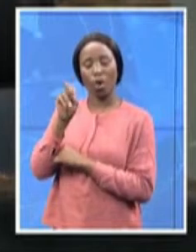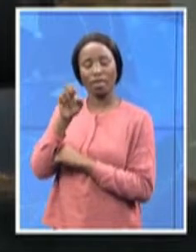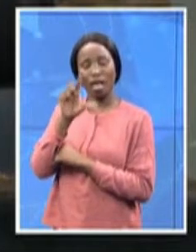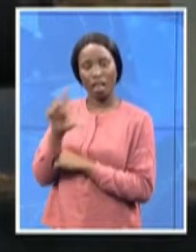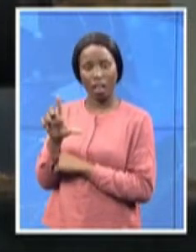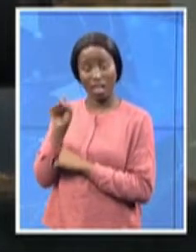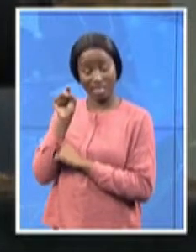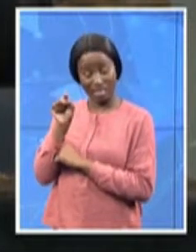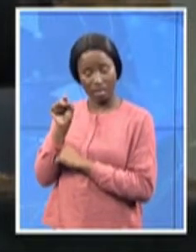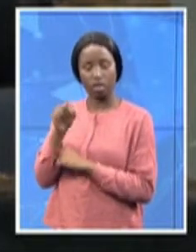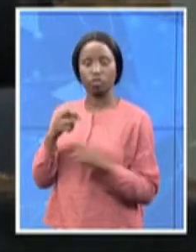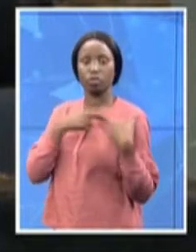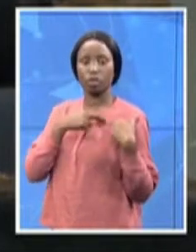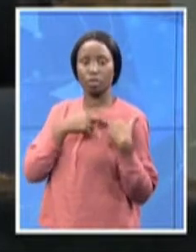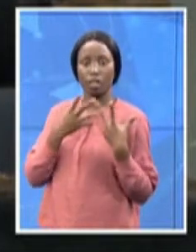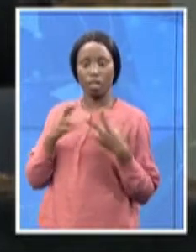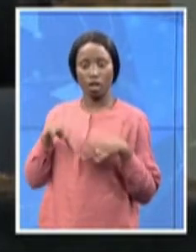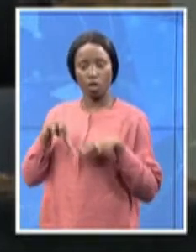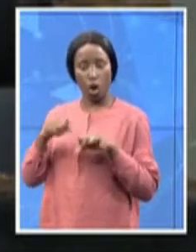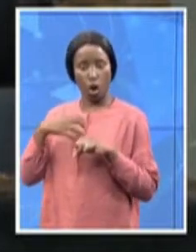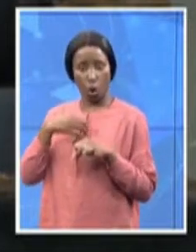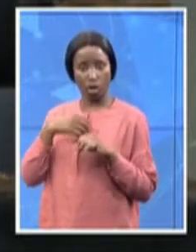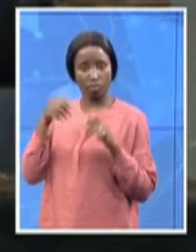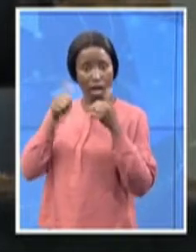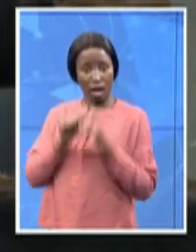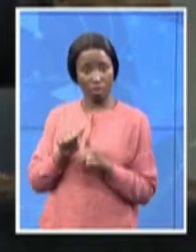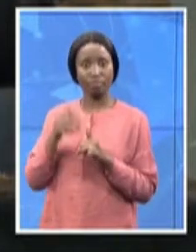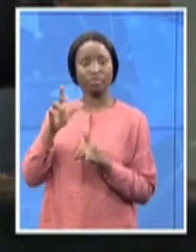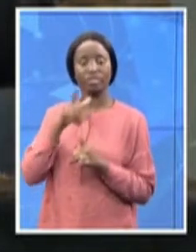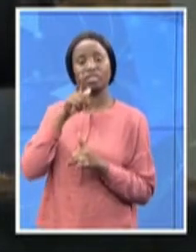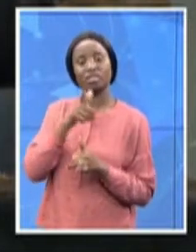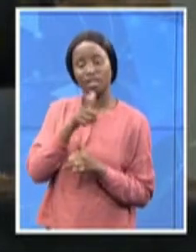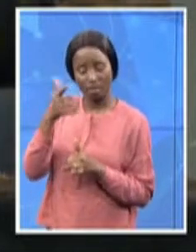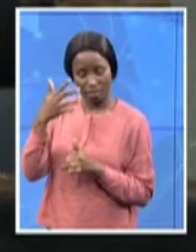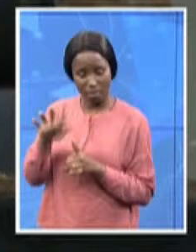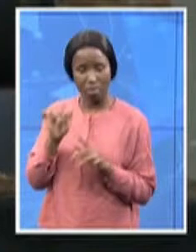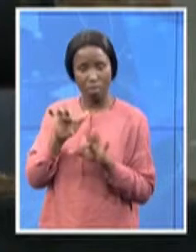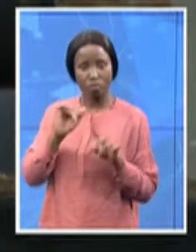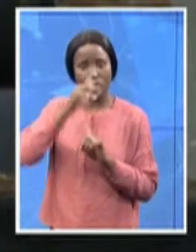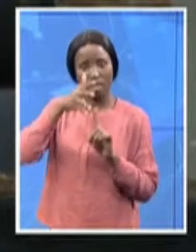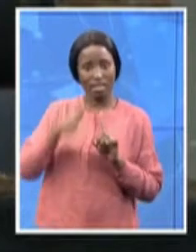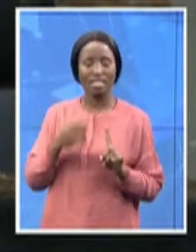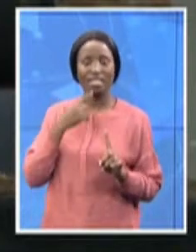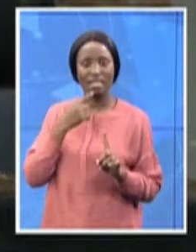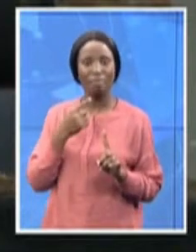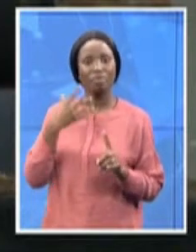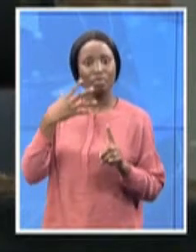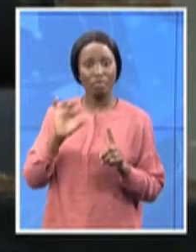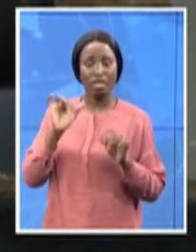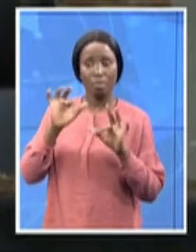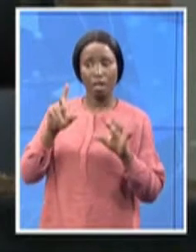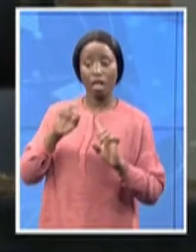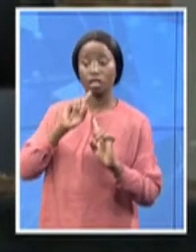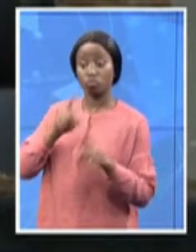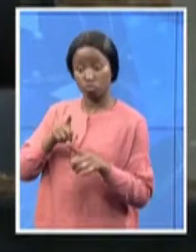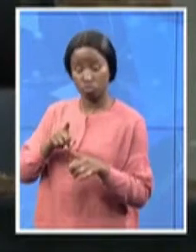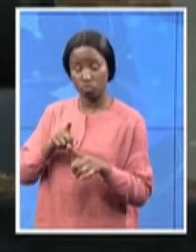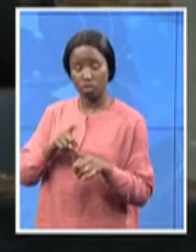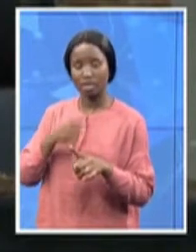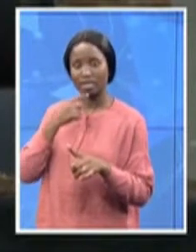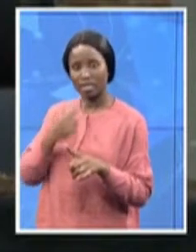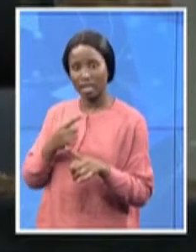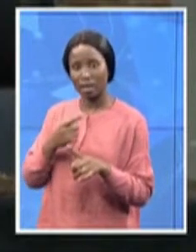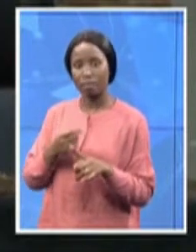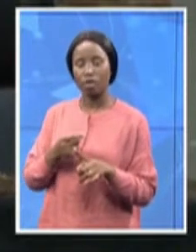informed the public protector that she used to receive instructions from one of the CR17 managers for